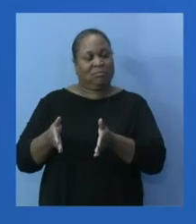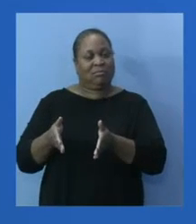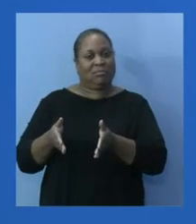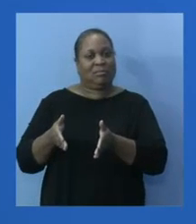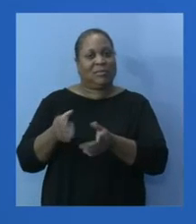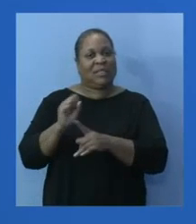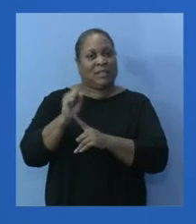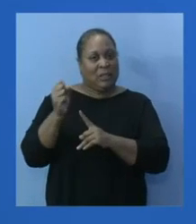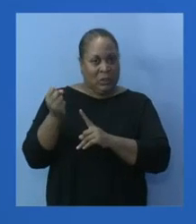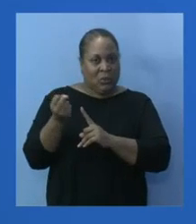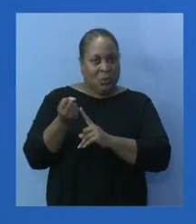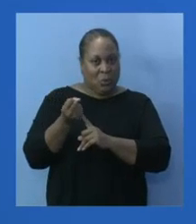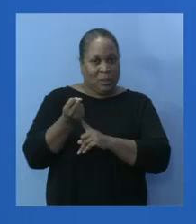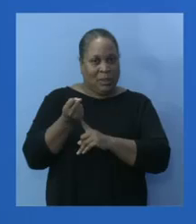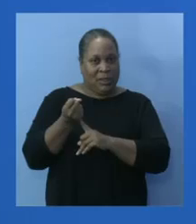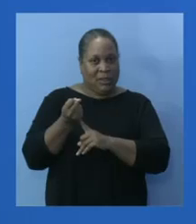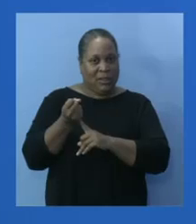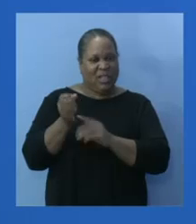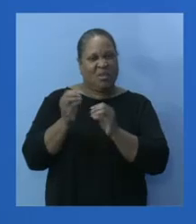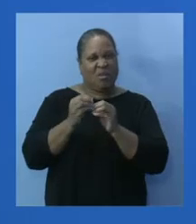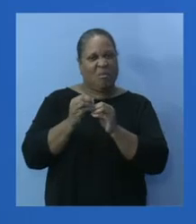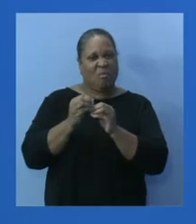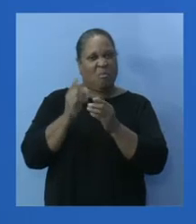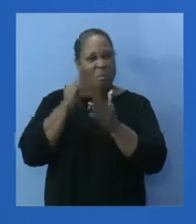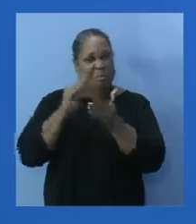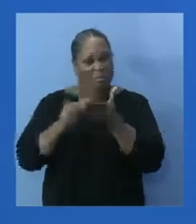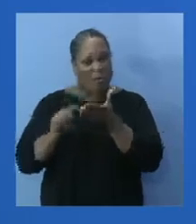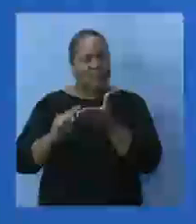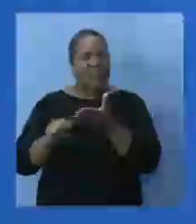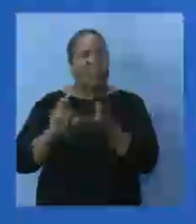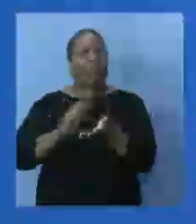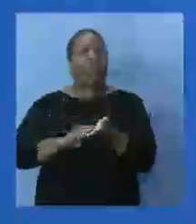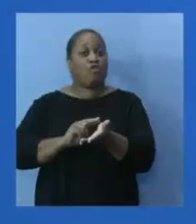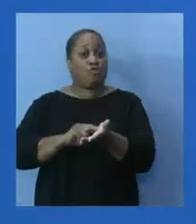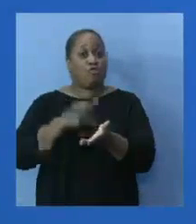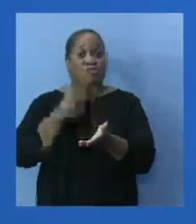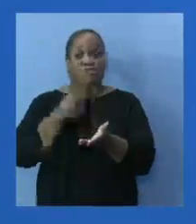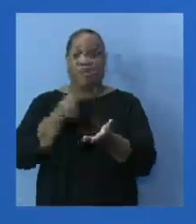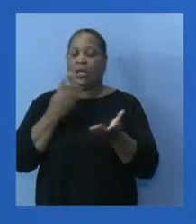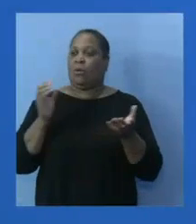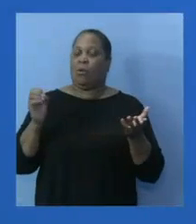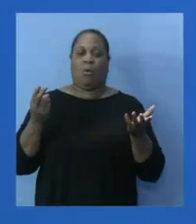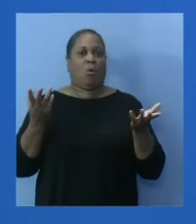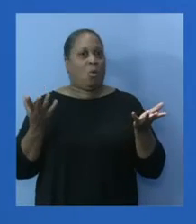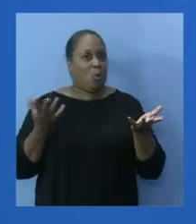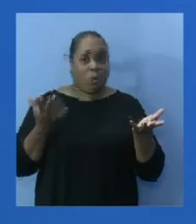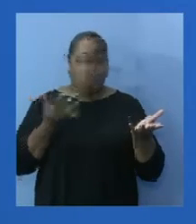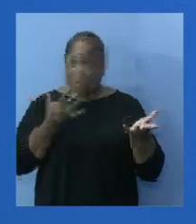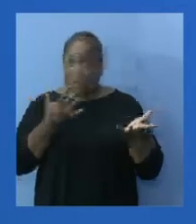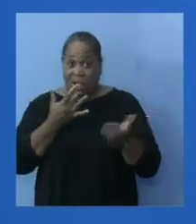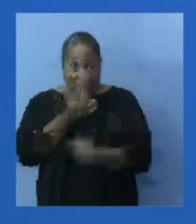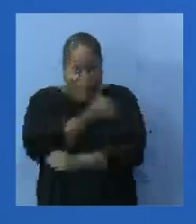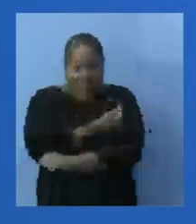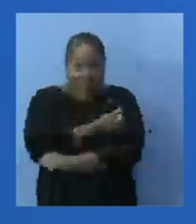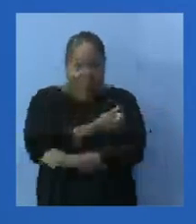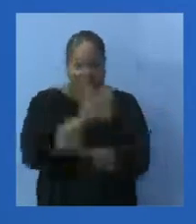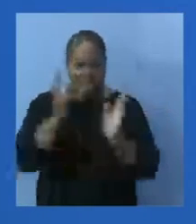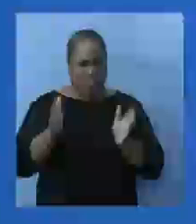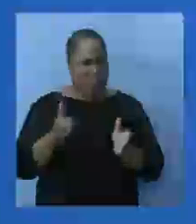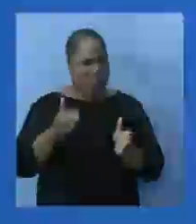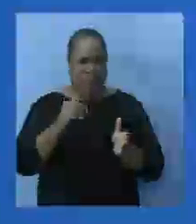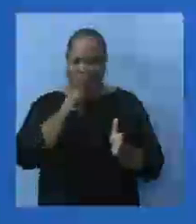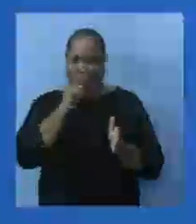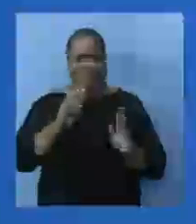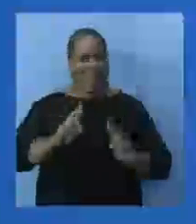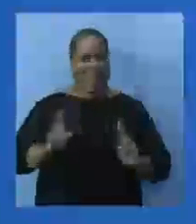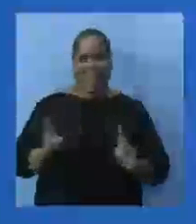understand it, upon further investigation, the nurse did say, "Oh, would you like to have a vaccination?" And the person said, "Well, I'm not